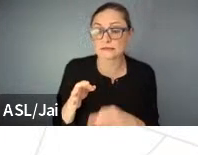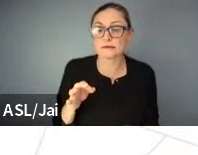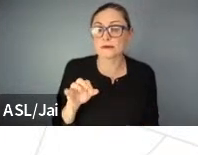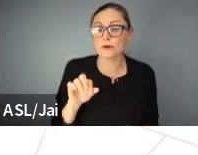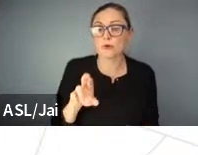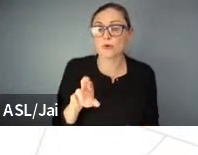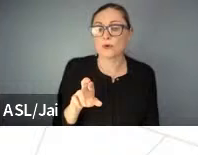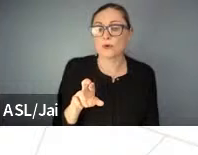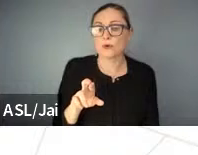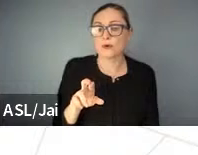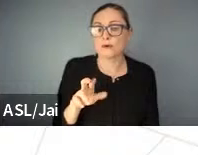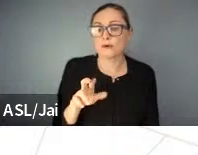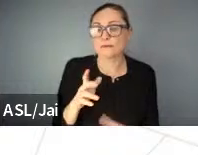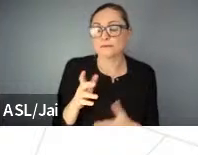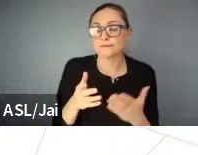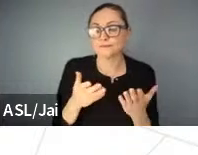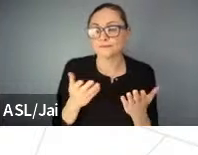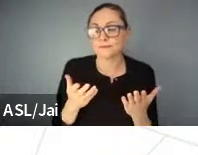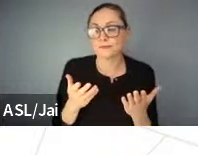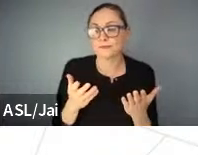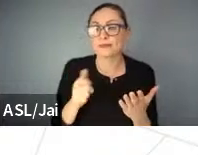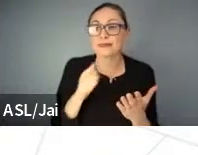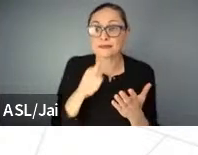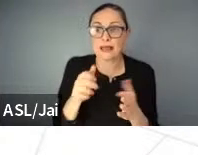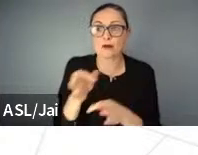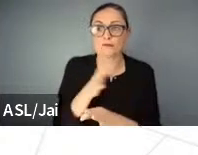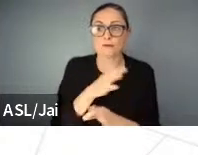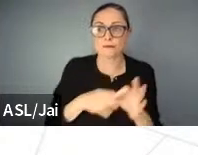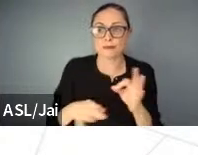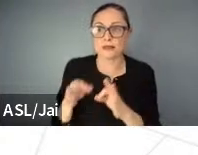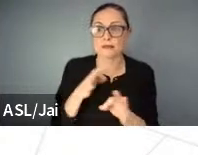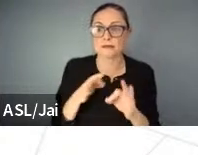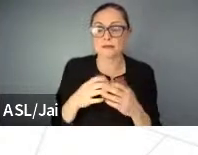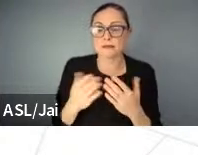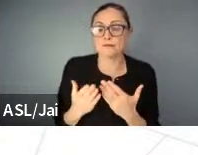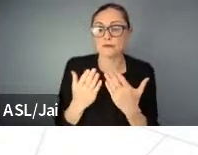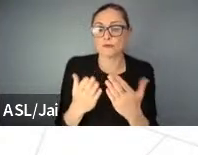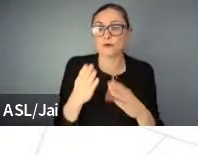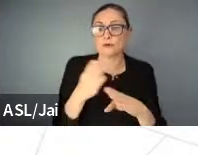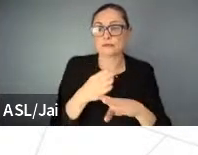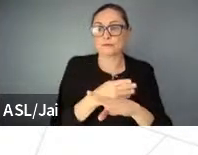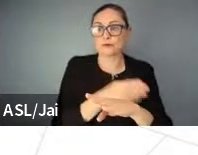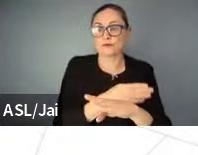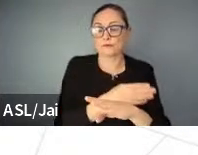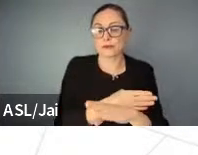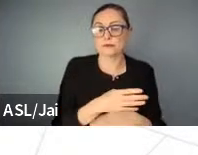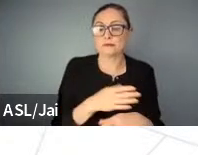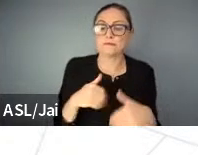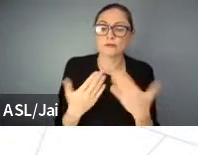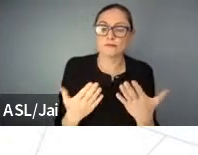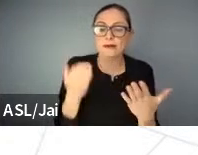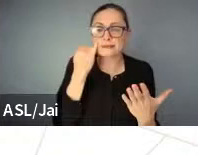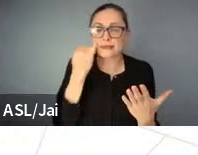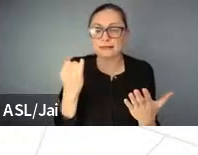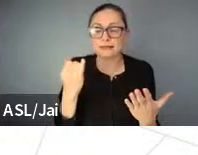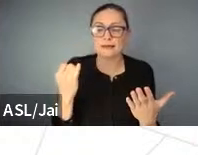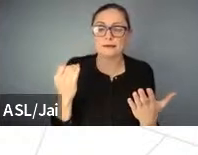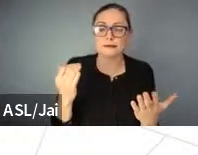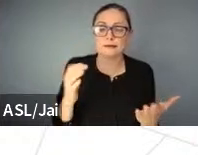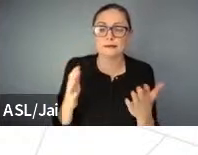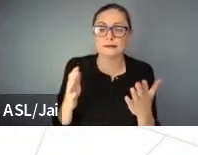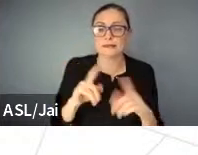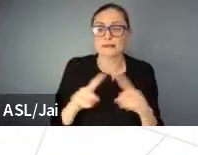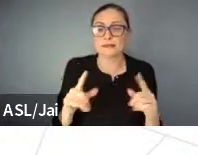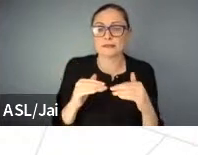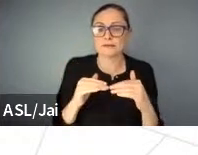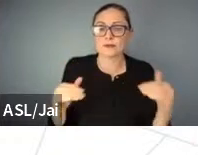they're not replaced in the proposed improvements. It gives an idea between the different level